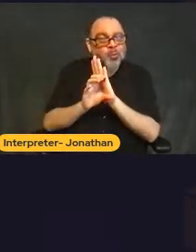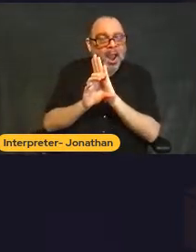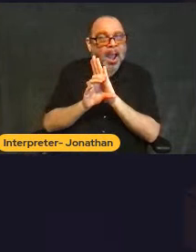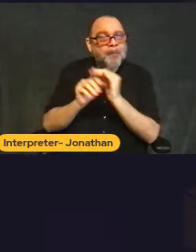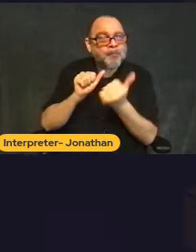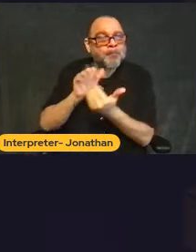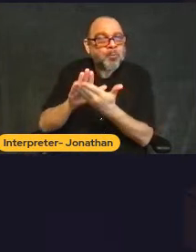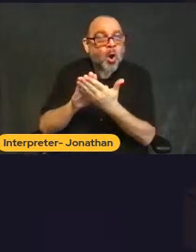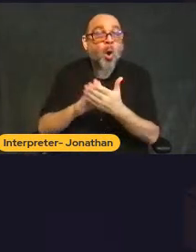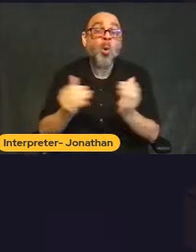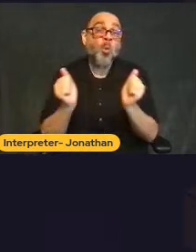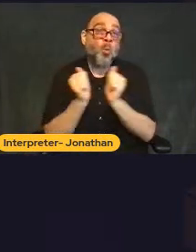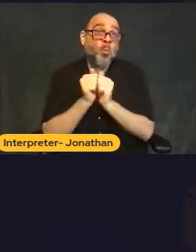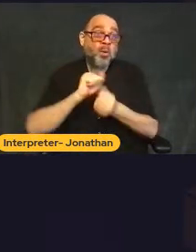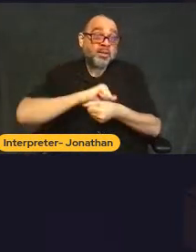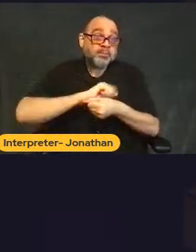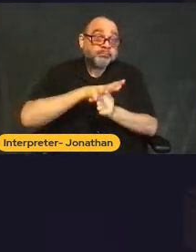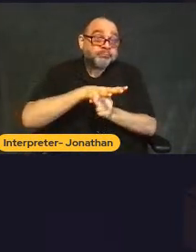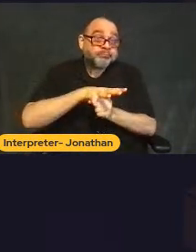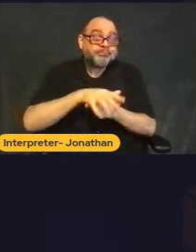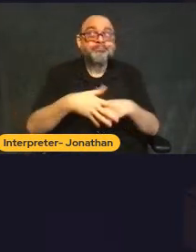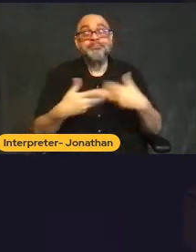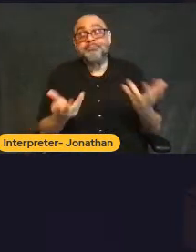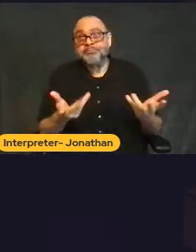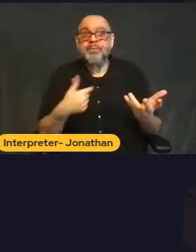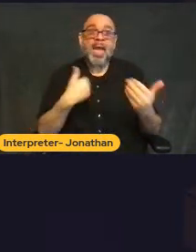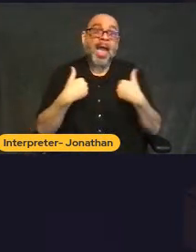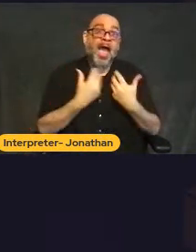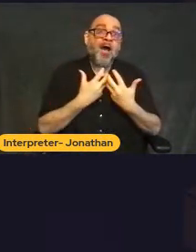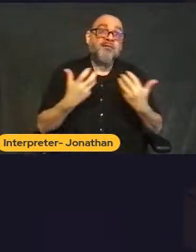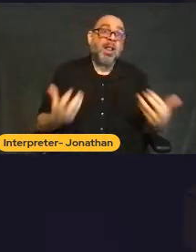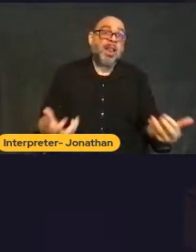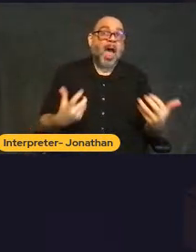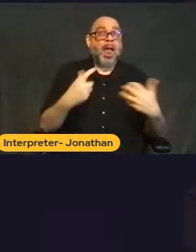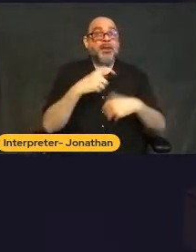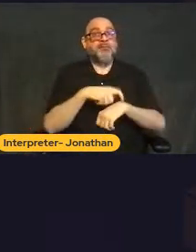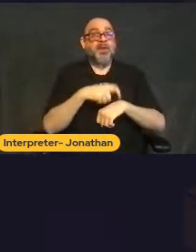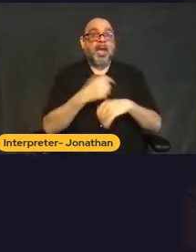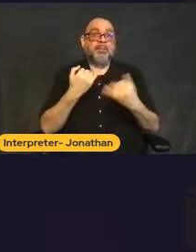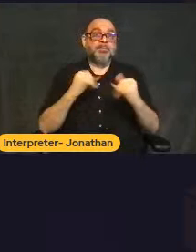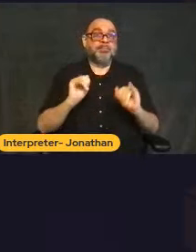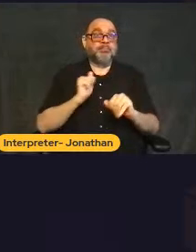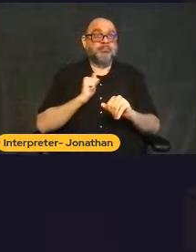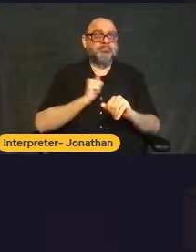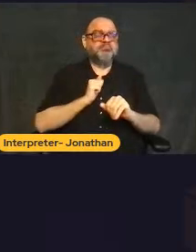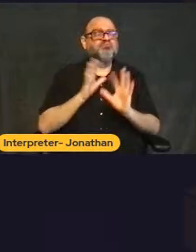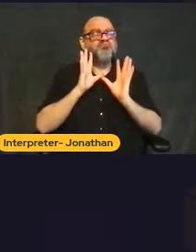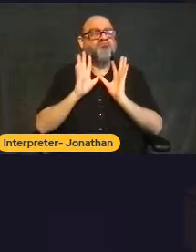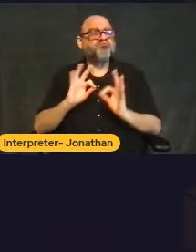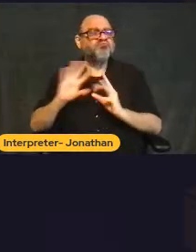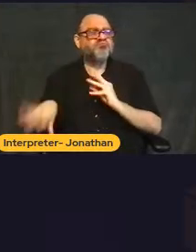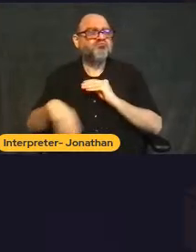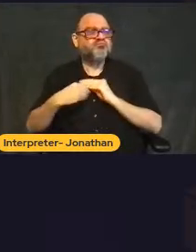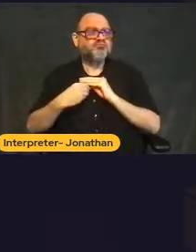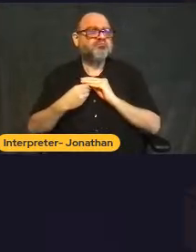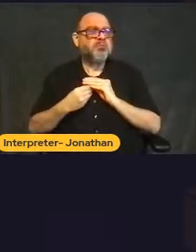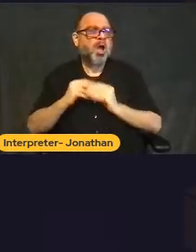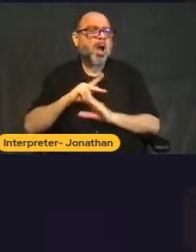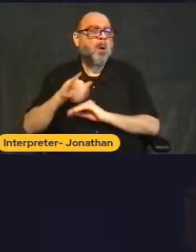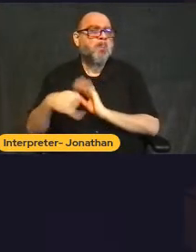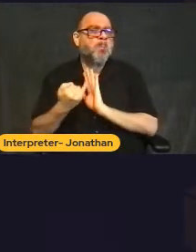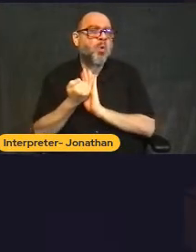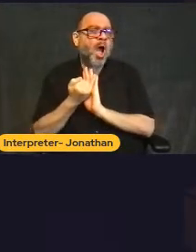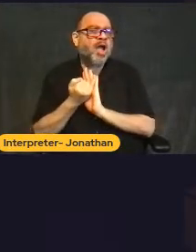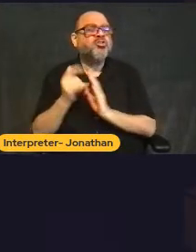of free time recently, and I decided to go for a side project that creates such a tool.